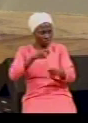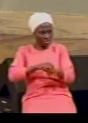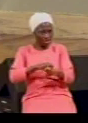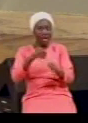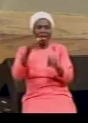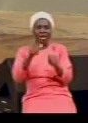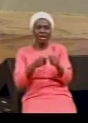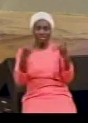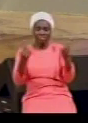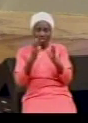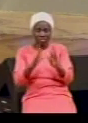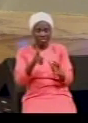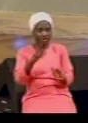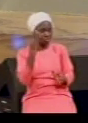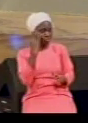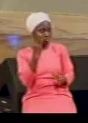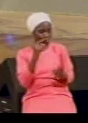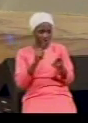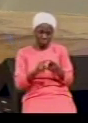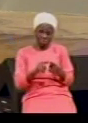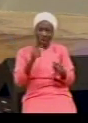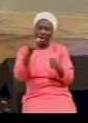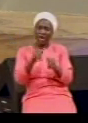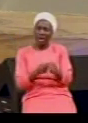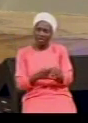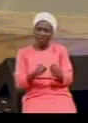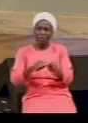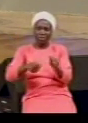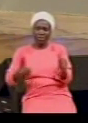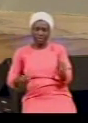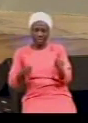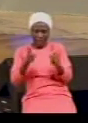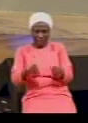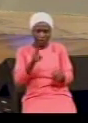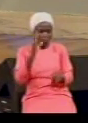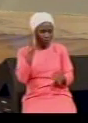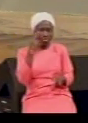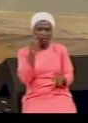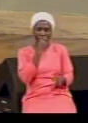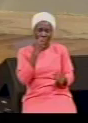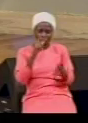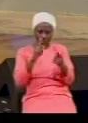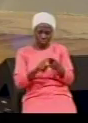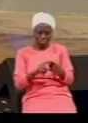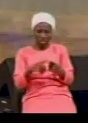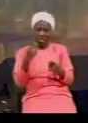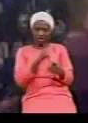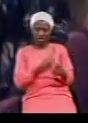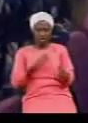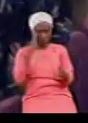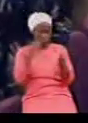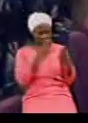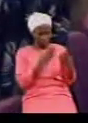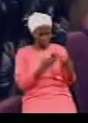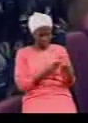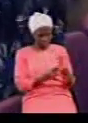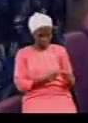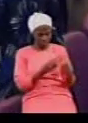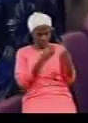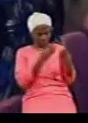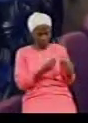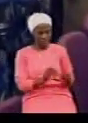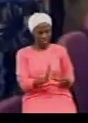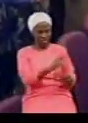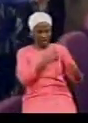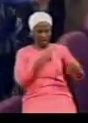to, every backslider you will talk to, the Lord will soften their heart and give